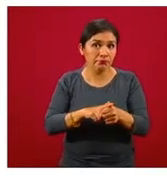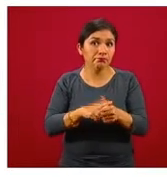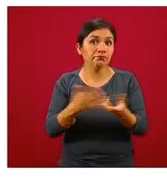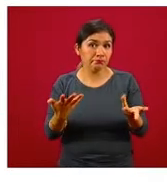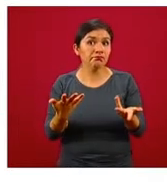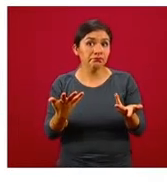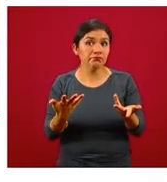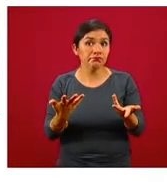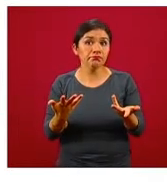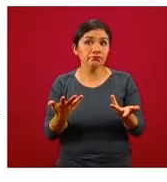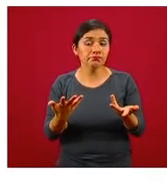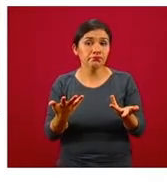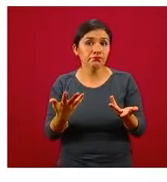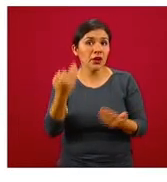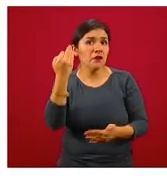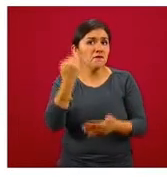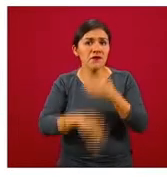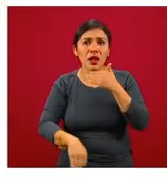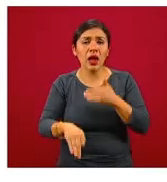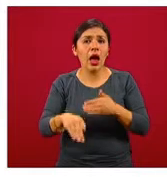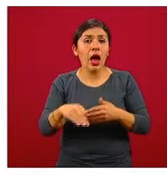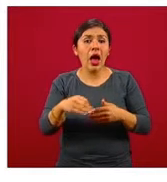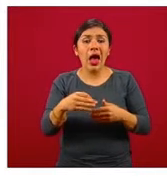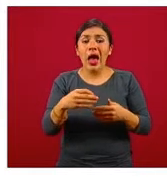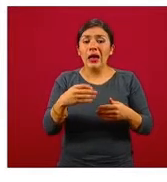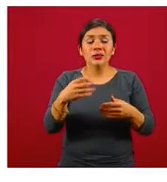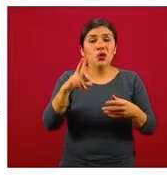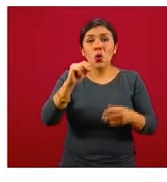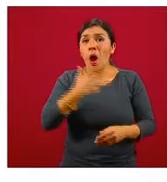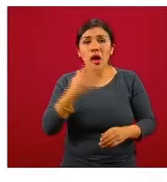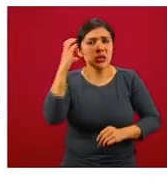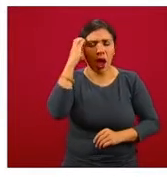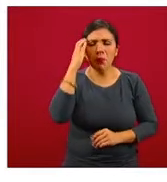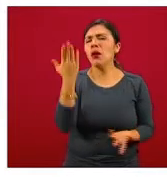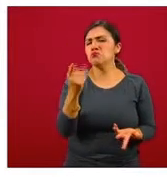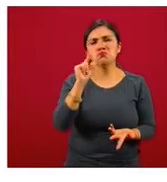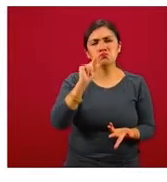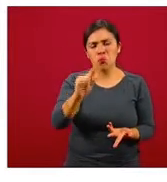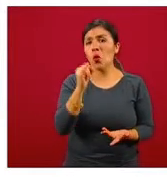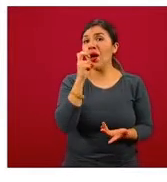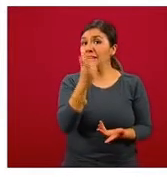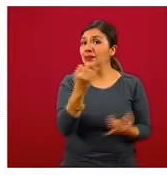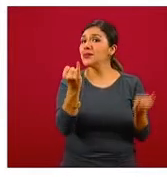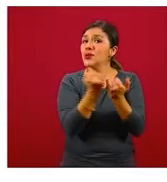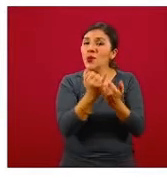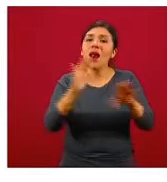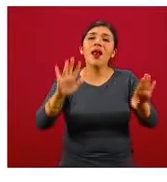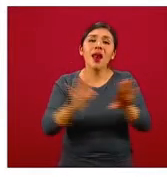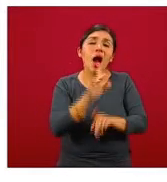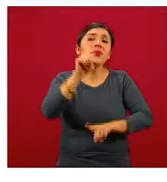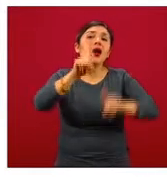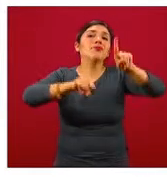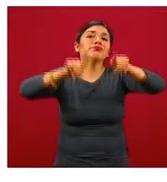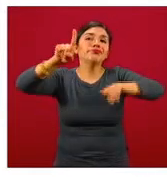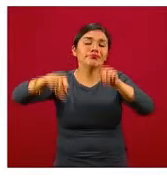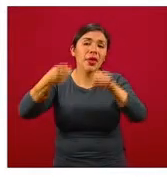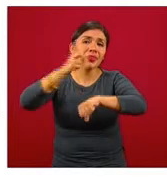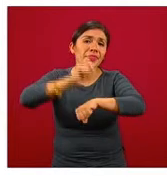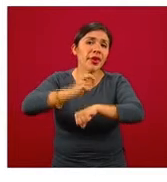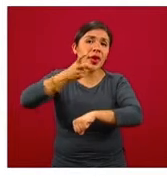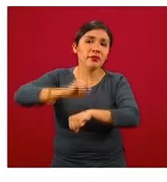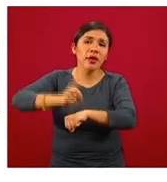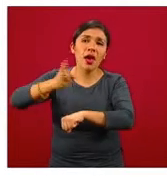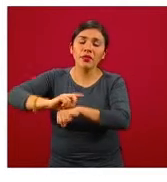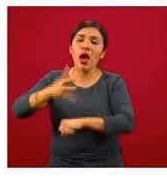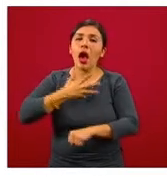que falta doesn't o poco de mean that they don't disponibilidad. have availability. Recordando que esto también Remember that cambia día con changes día, daily. ya hay And there's siempre always una